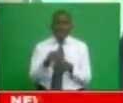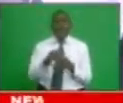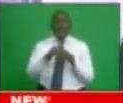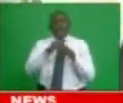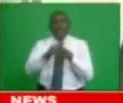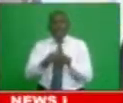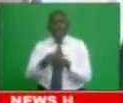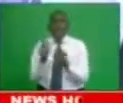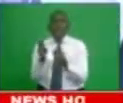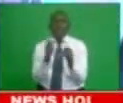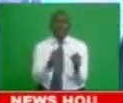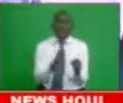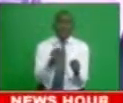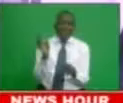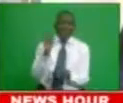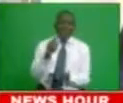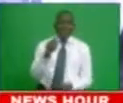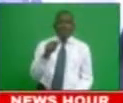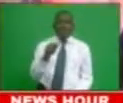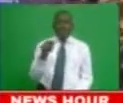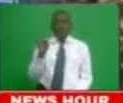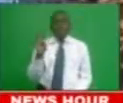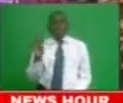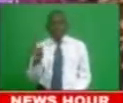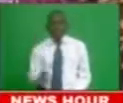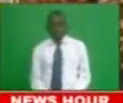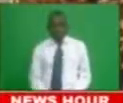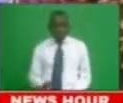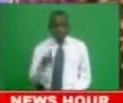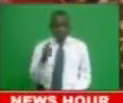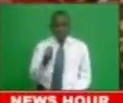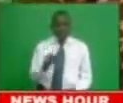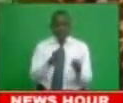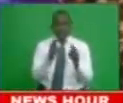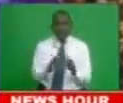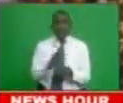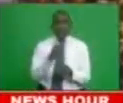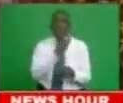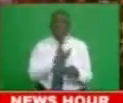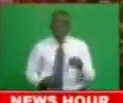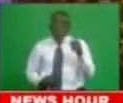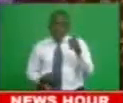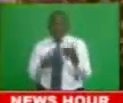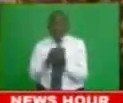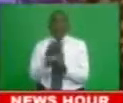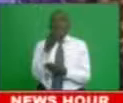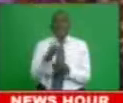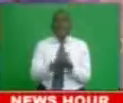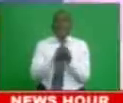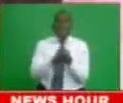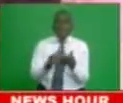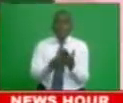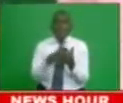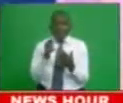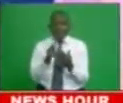Brand Awards in December 2014. One of the clients, Nana Kweku Amankwasa Akodie, commended the bank